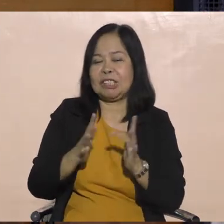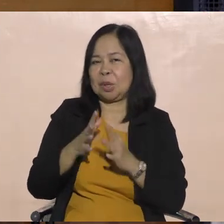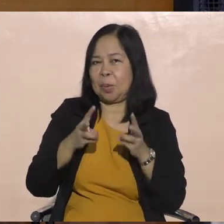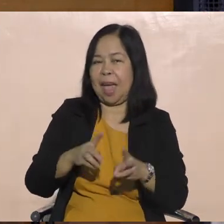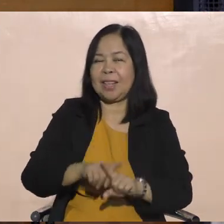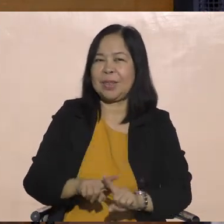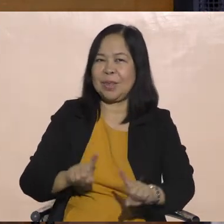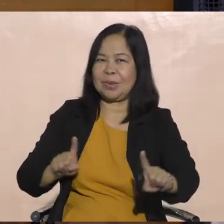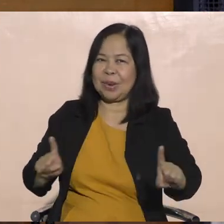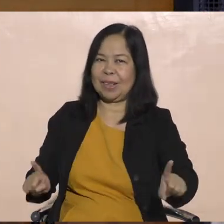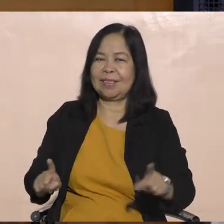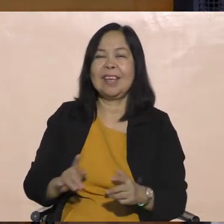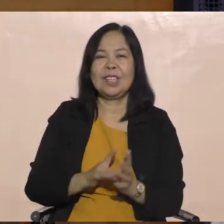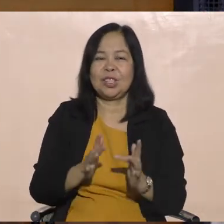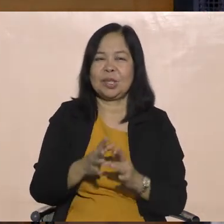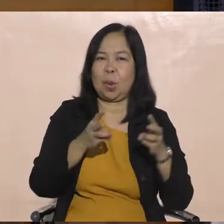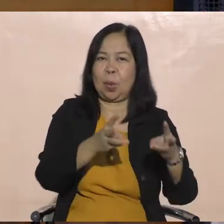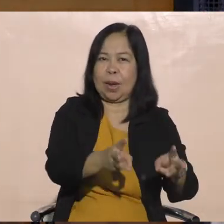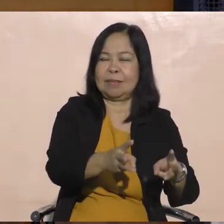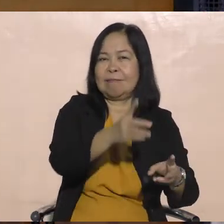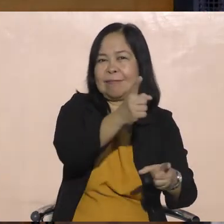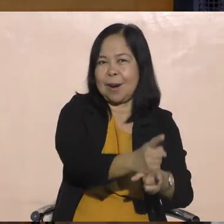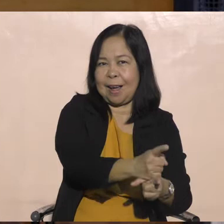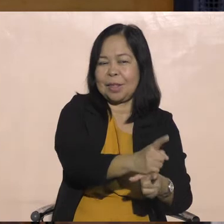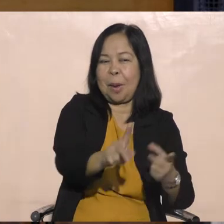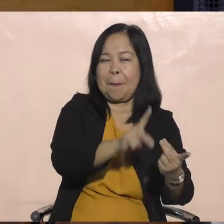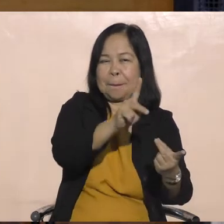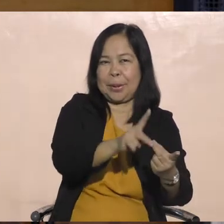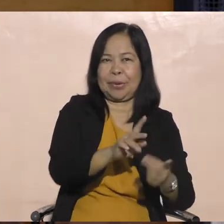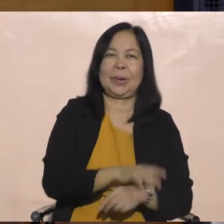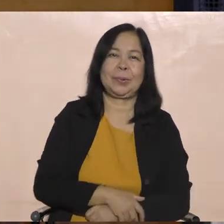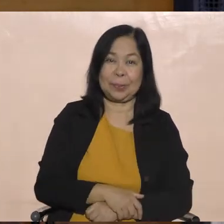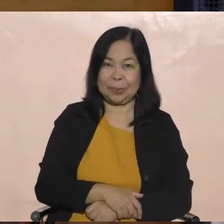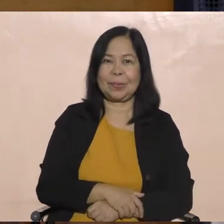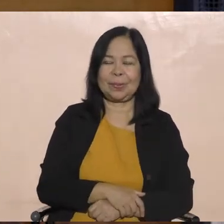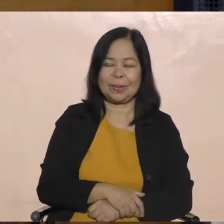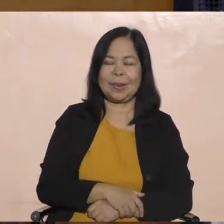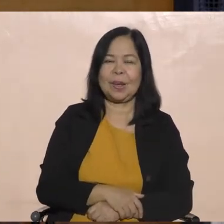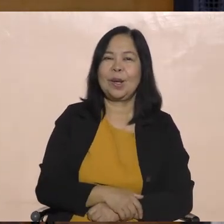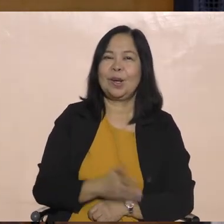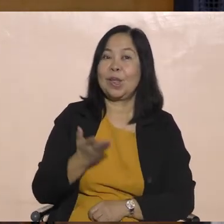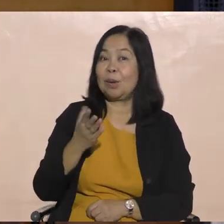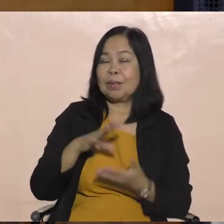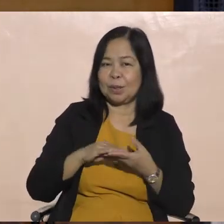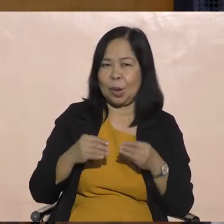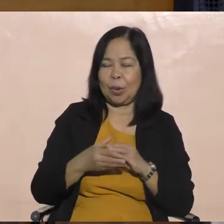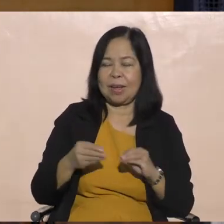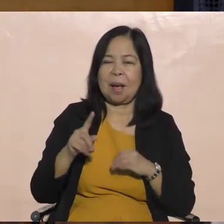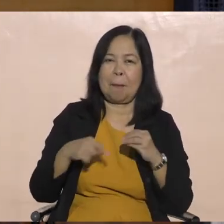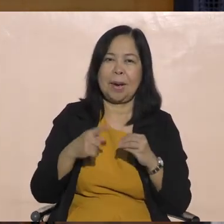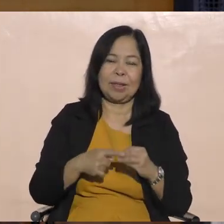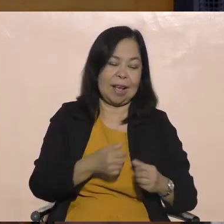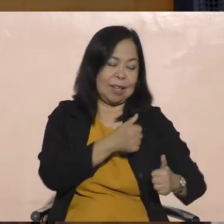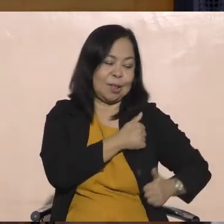But all His ways are right. Amen. There was a story, mga kaigsunan, about a